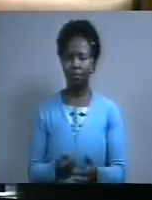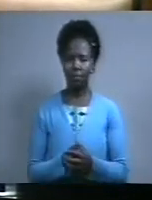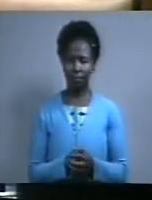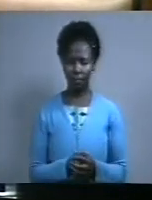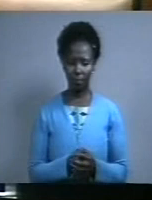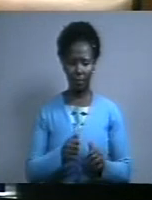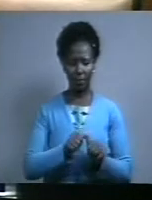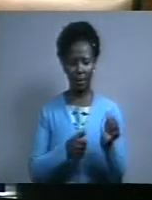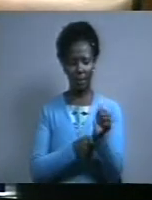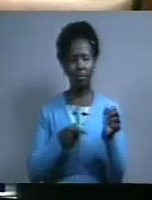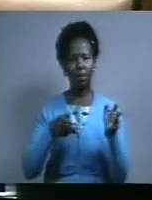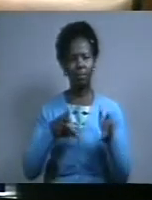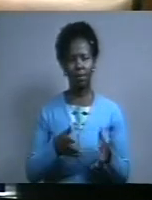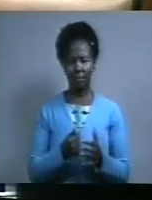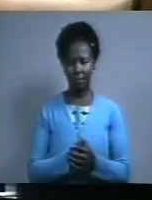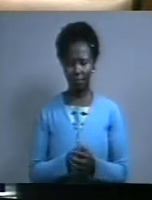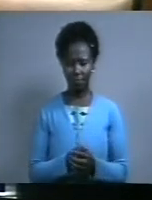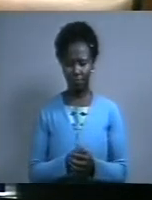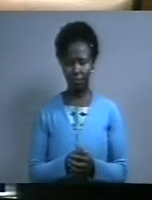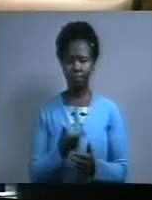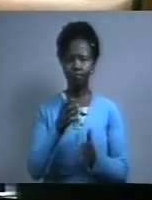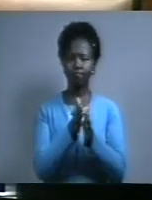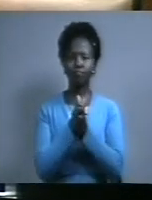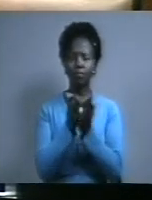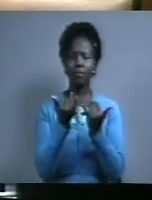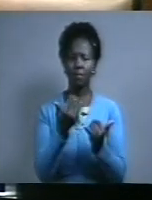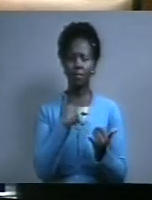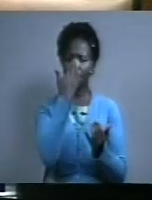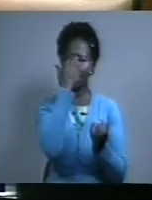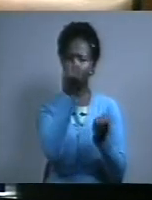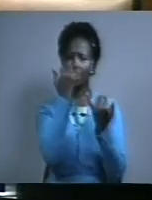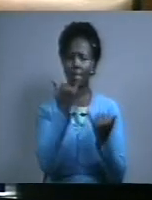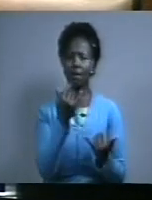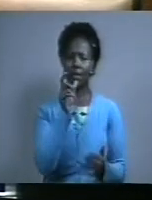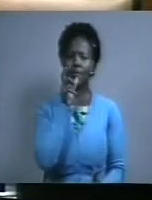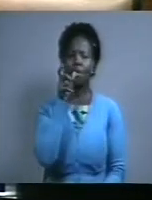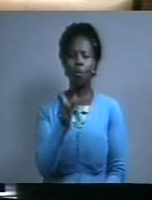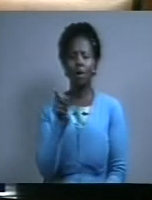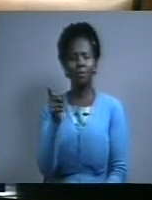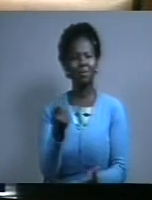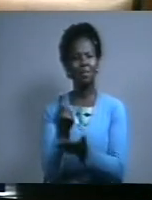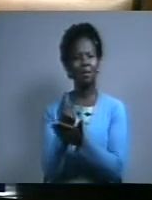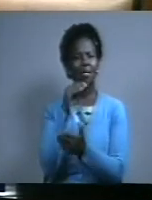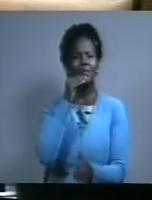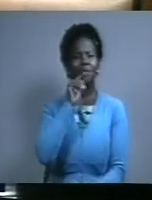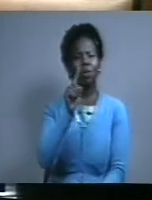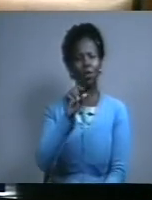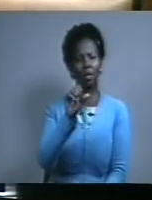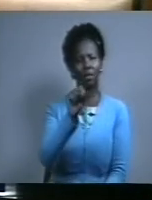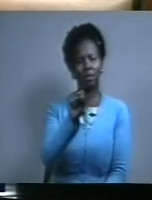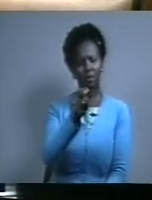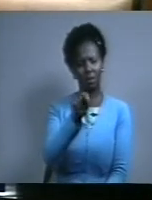Deputy Speaker, can somebody enlighten us on what that snolly-golly is?